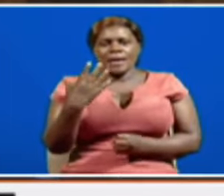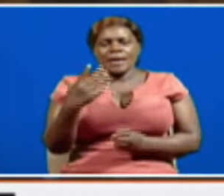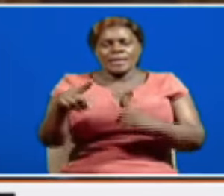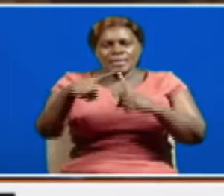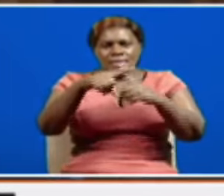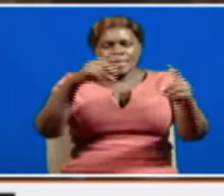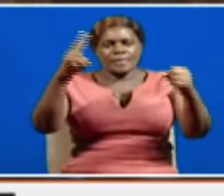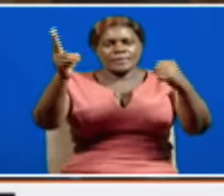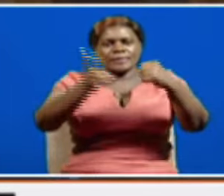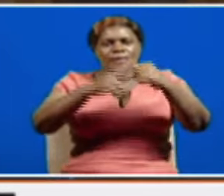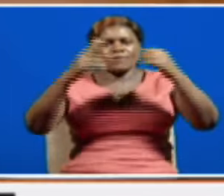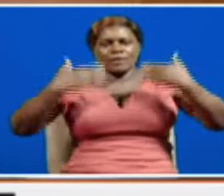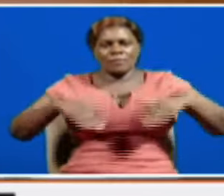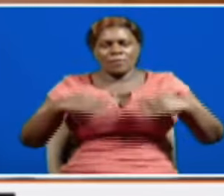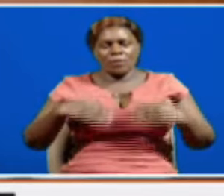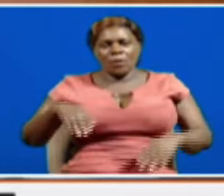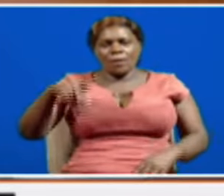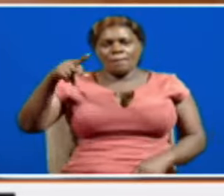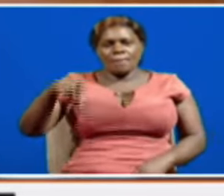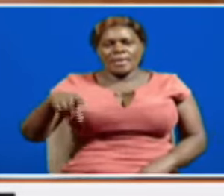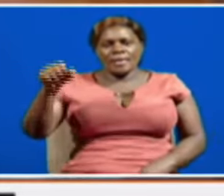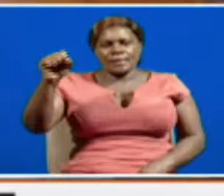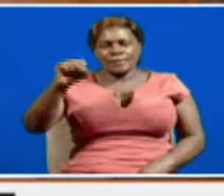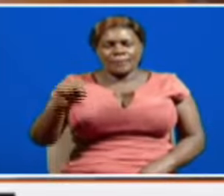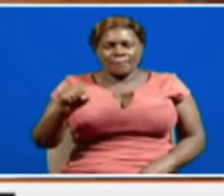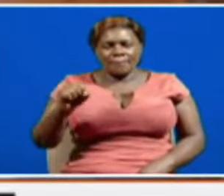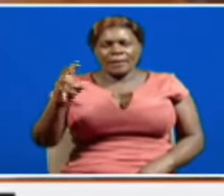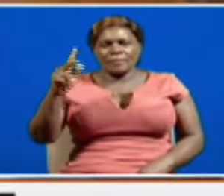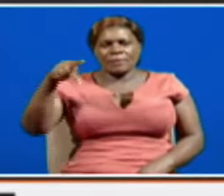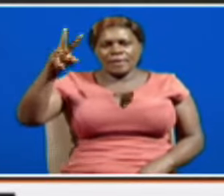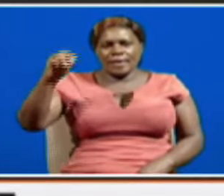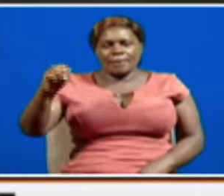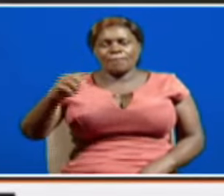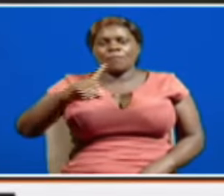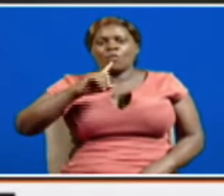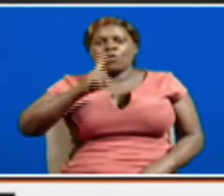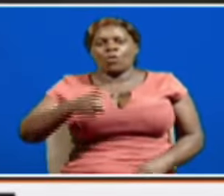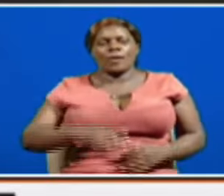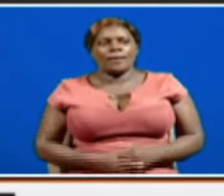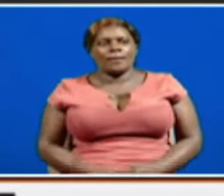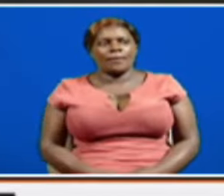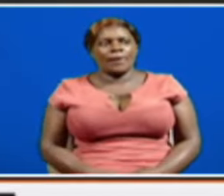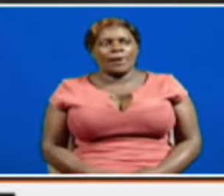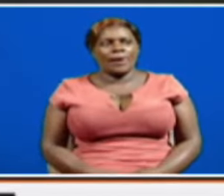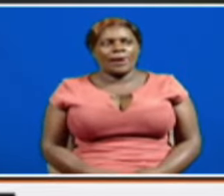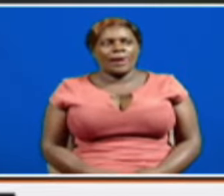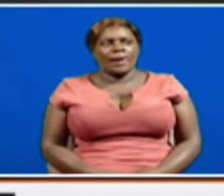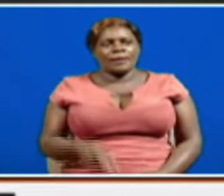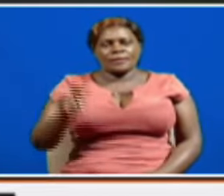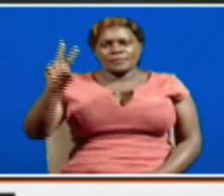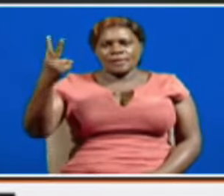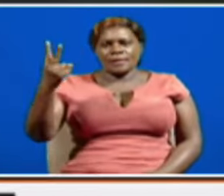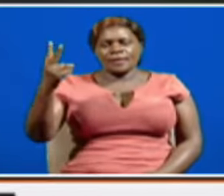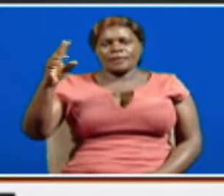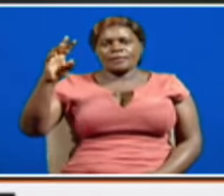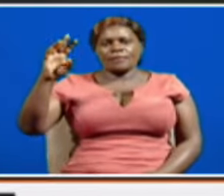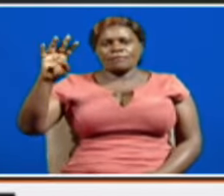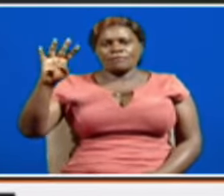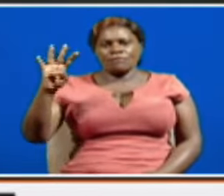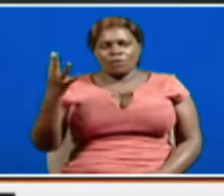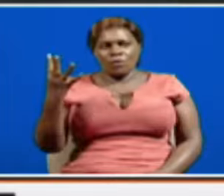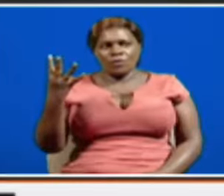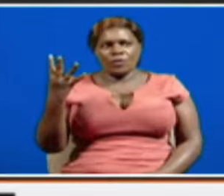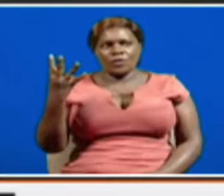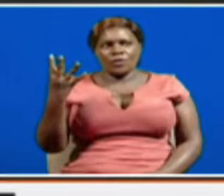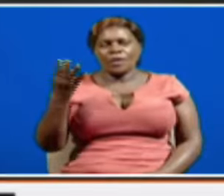has killed seven people. Principal Magistrate Dolphina Alego gave those orders. The second and